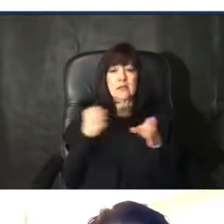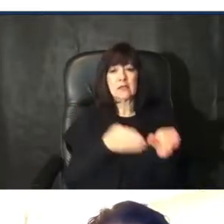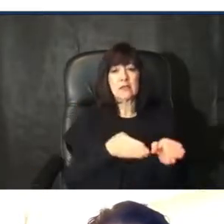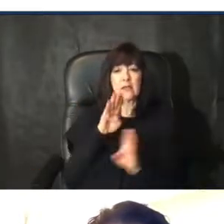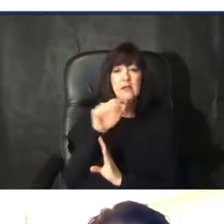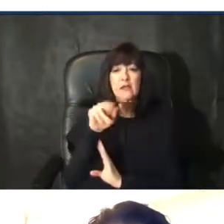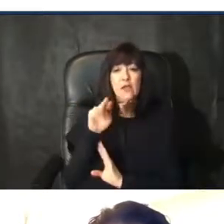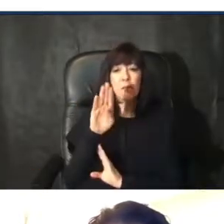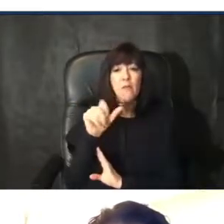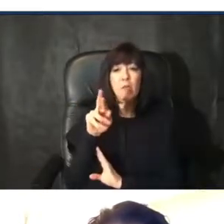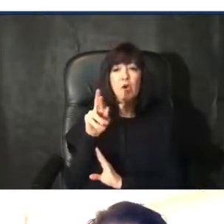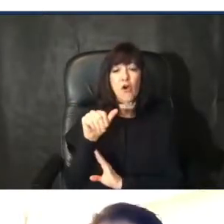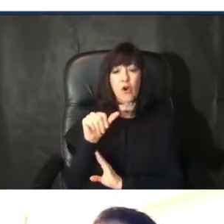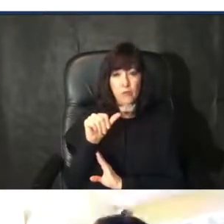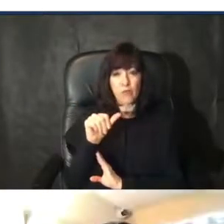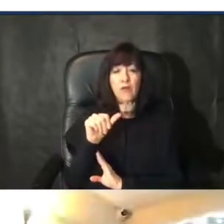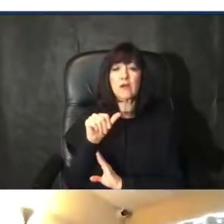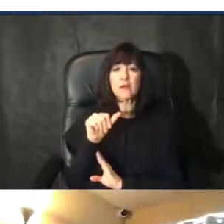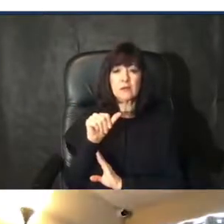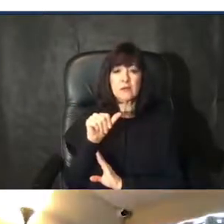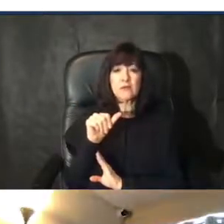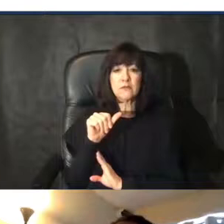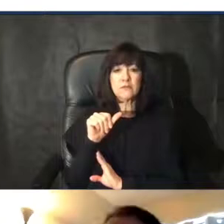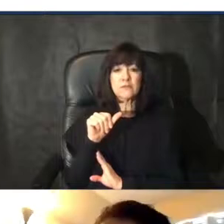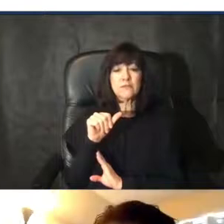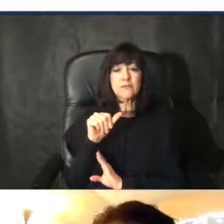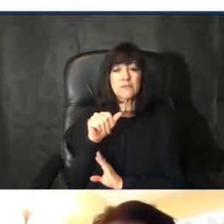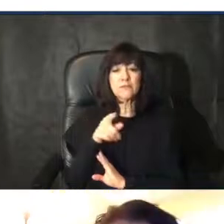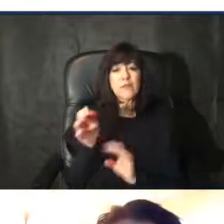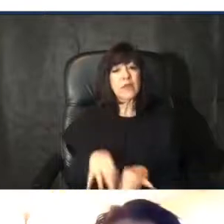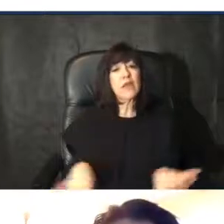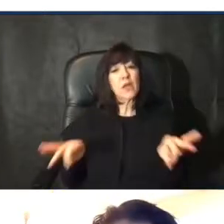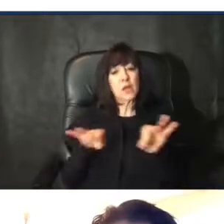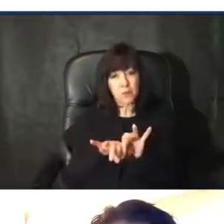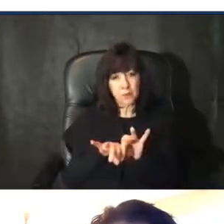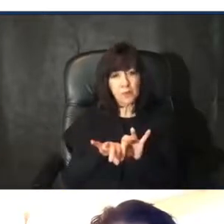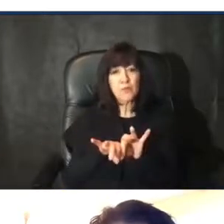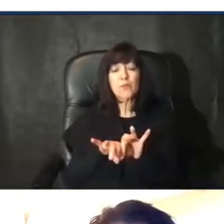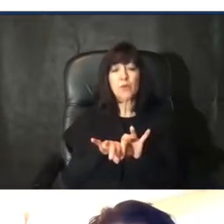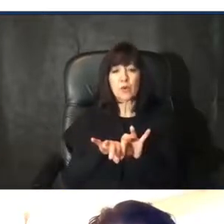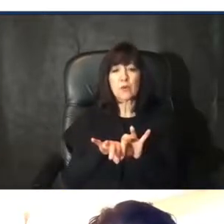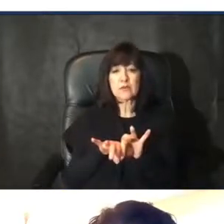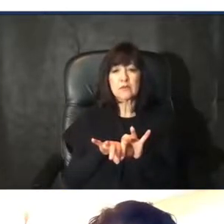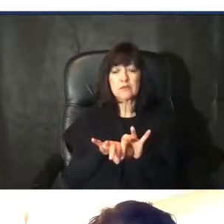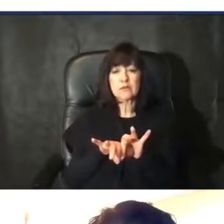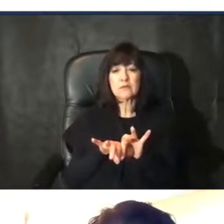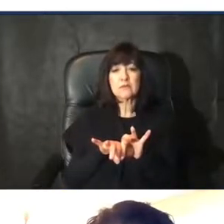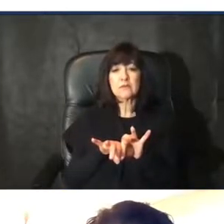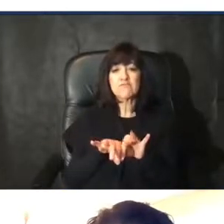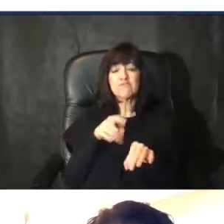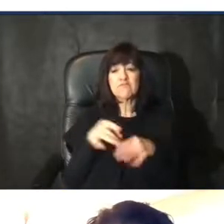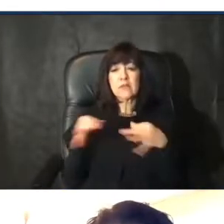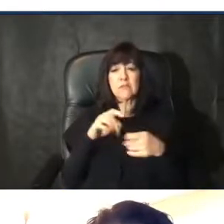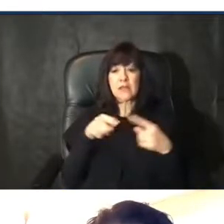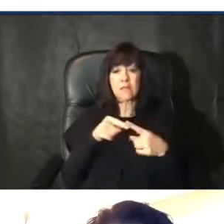talking about the importance of the adults both taking care of themselves as well as reaching out